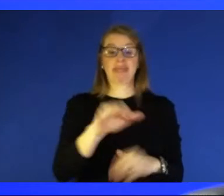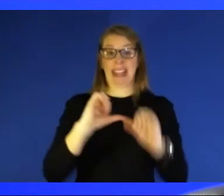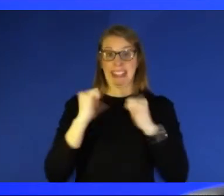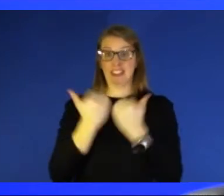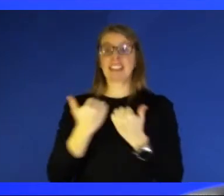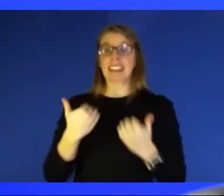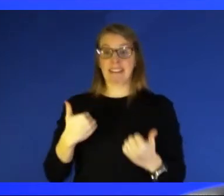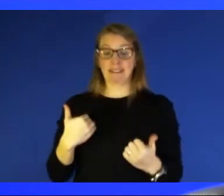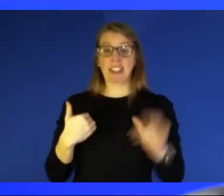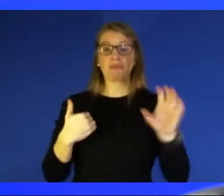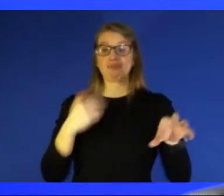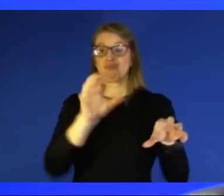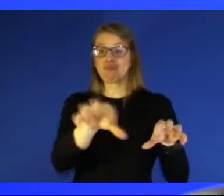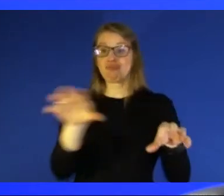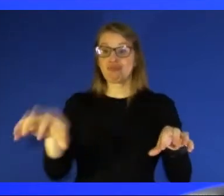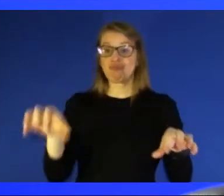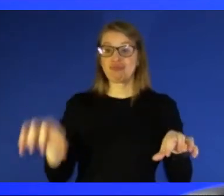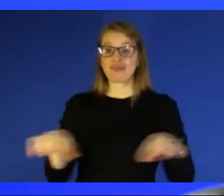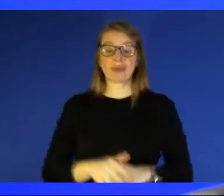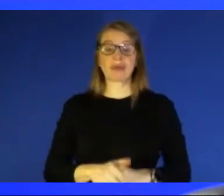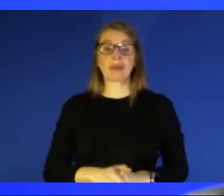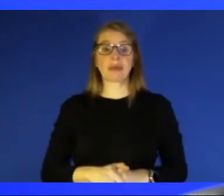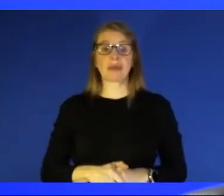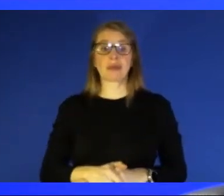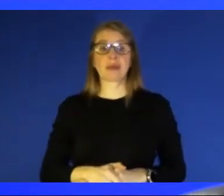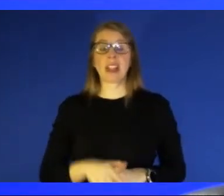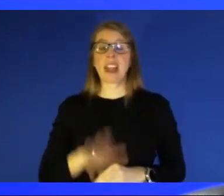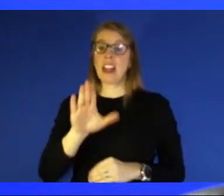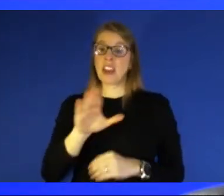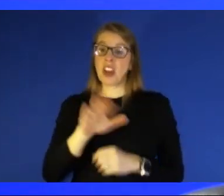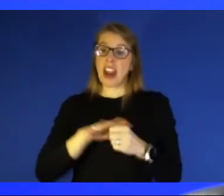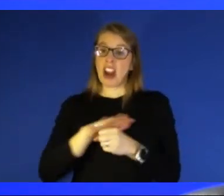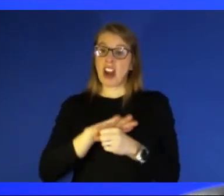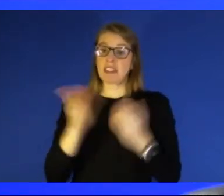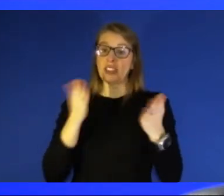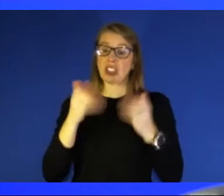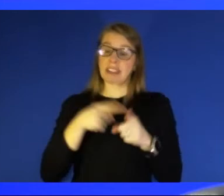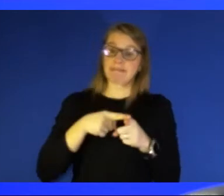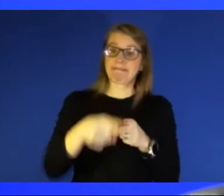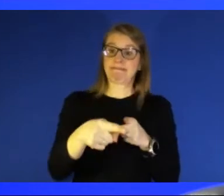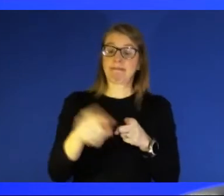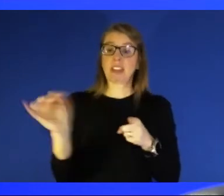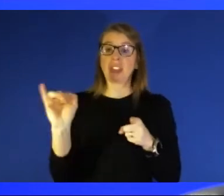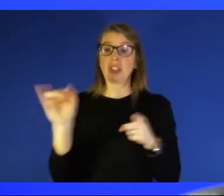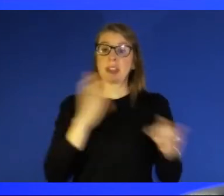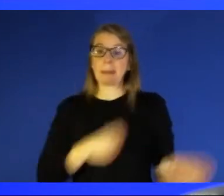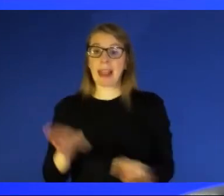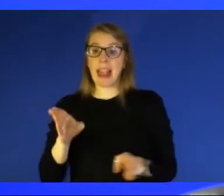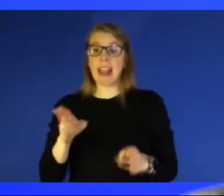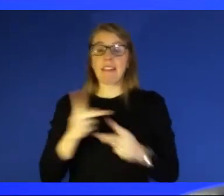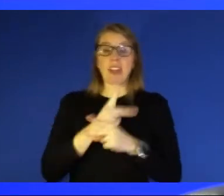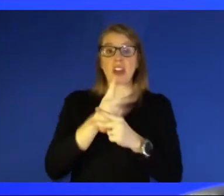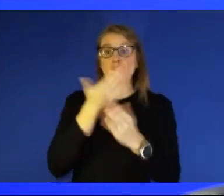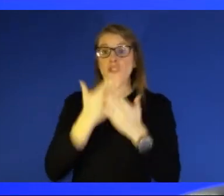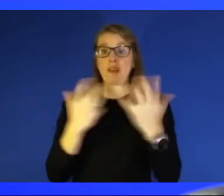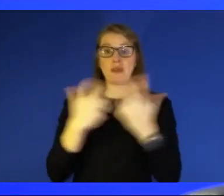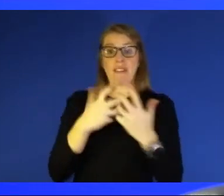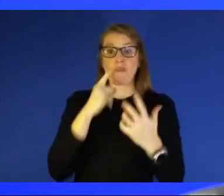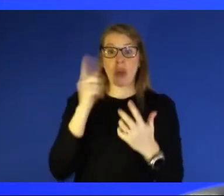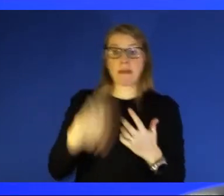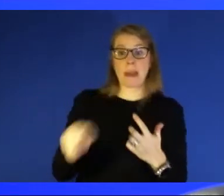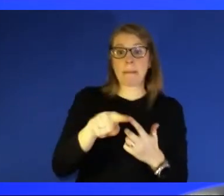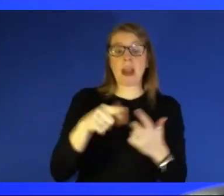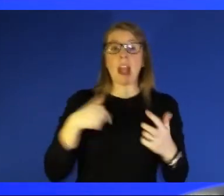who their area of service is to help people look at their insurance plans and figure out what might be a good fit for them. And I encourage people to use